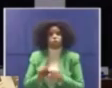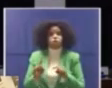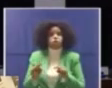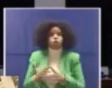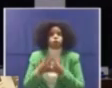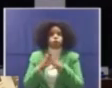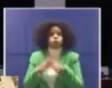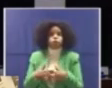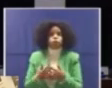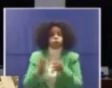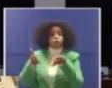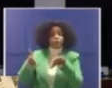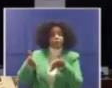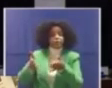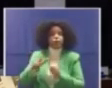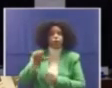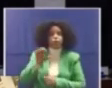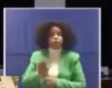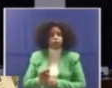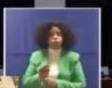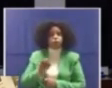Sudan, the RACSA.